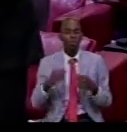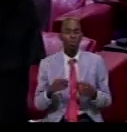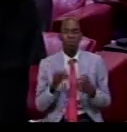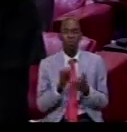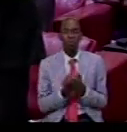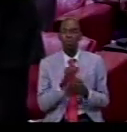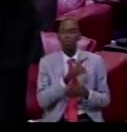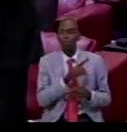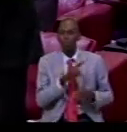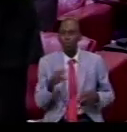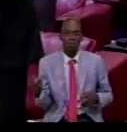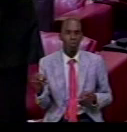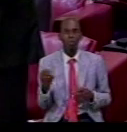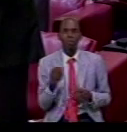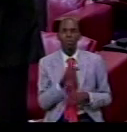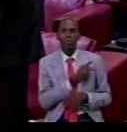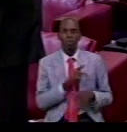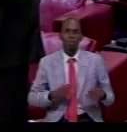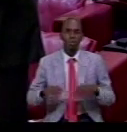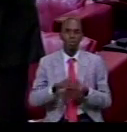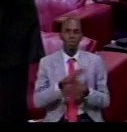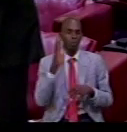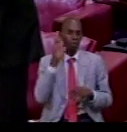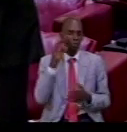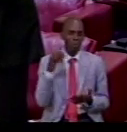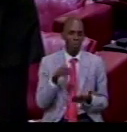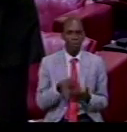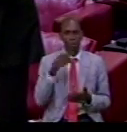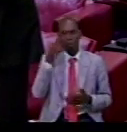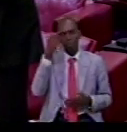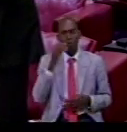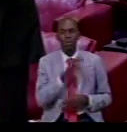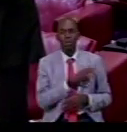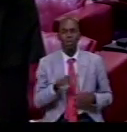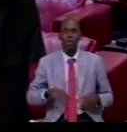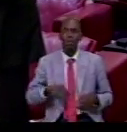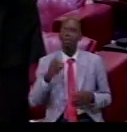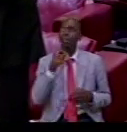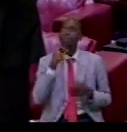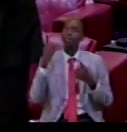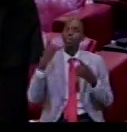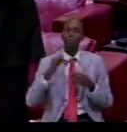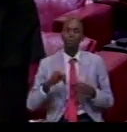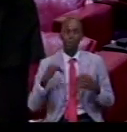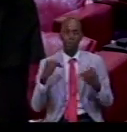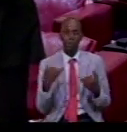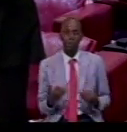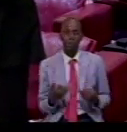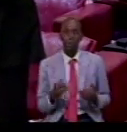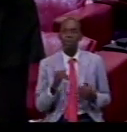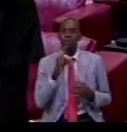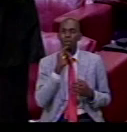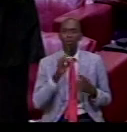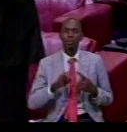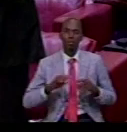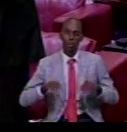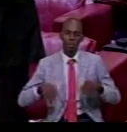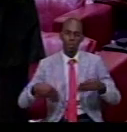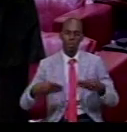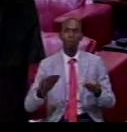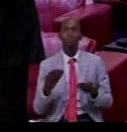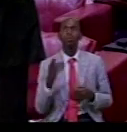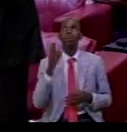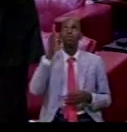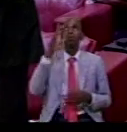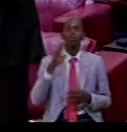because Christ is coming. And the best thing we have to do now is give Christ chance in our life. Pray and say, Lord, I give you